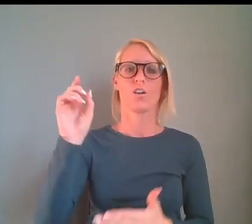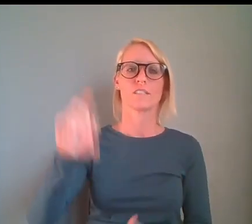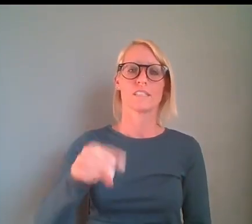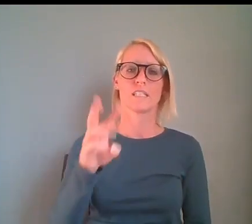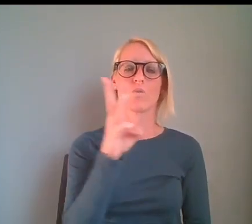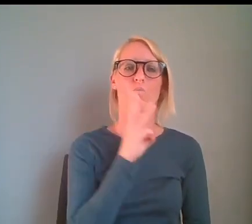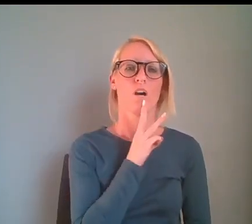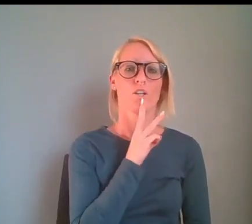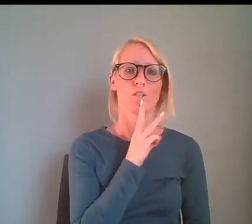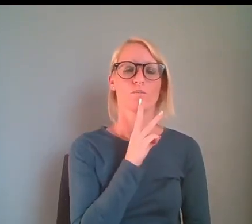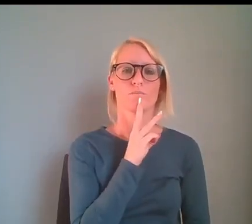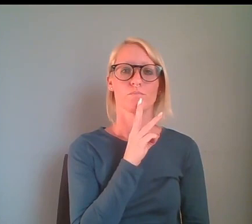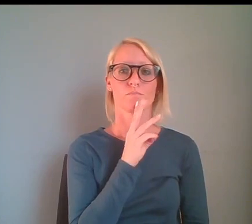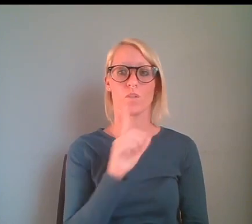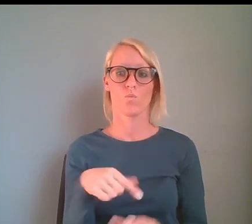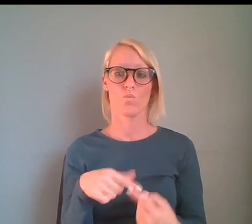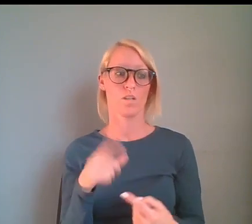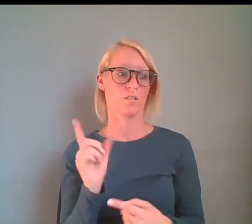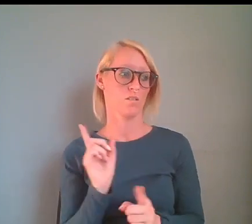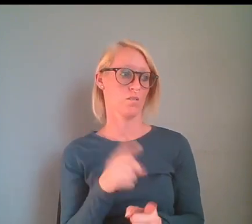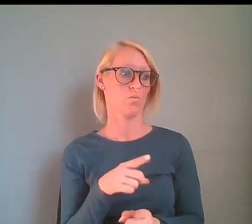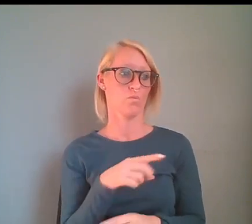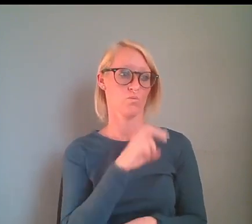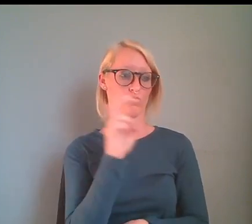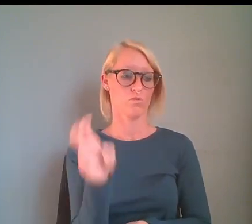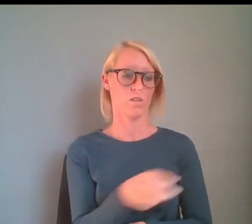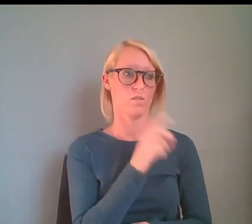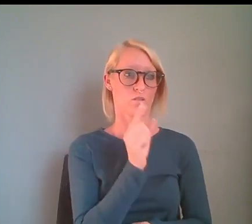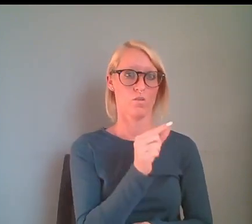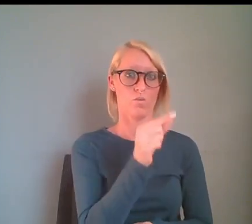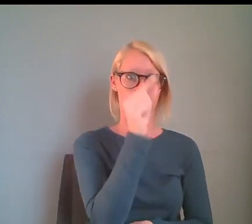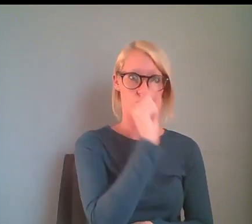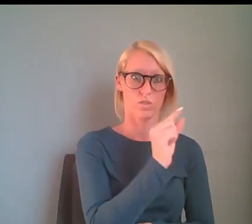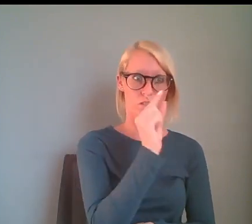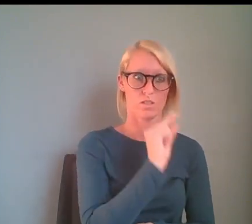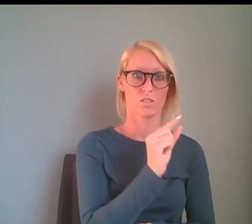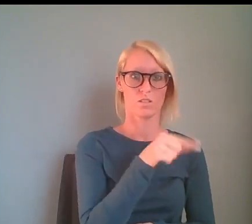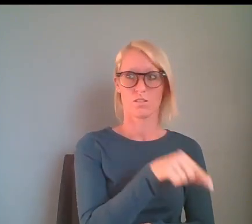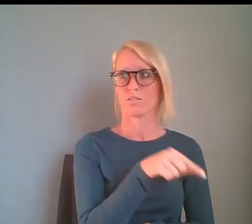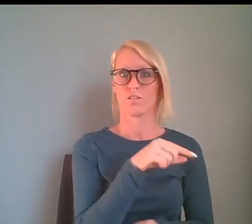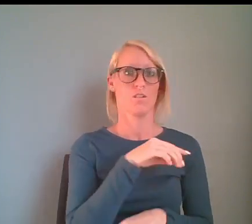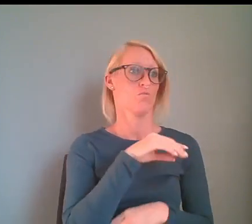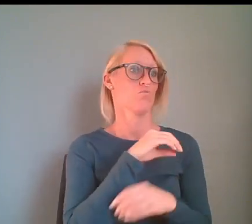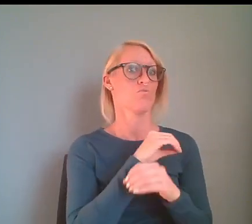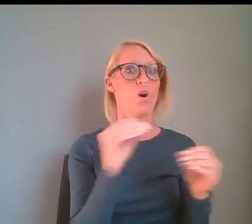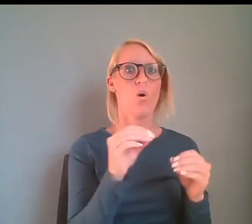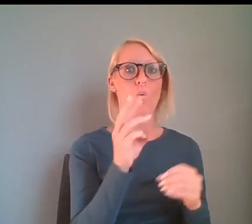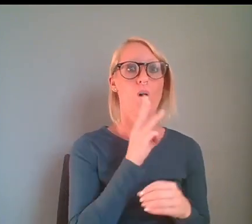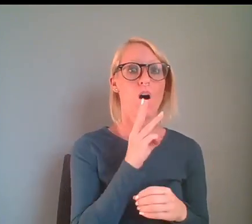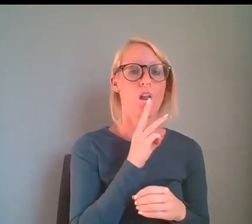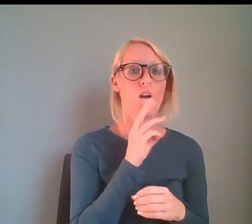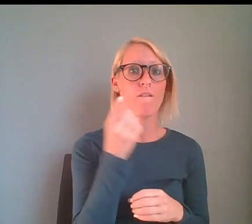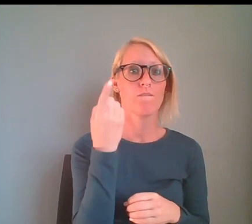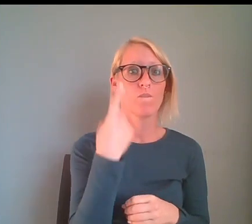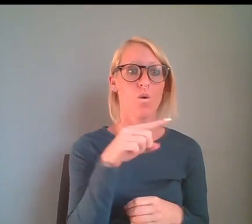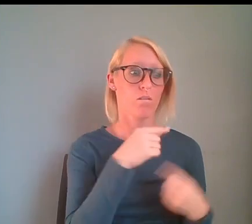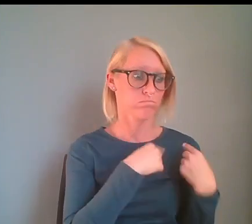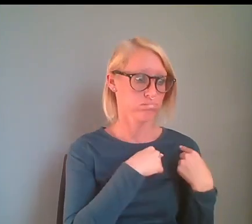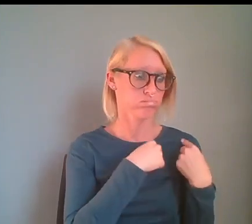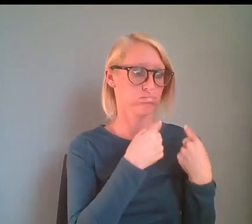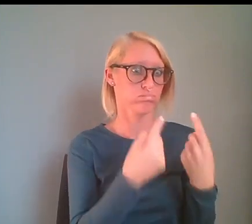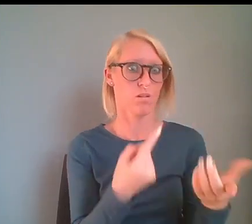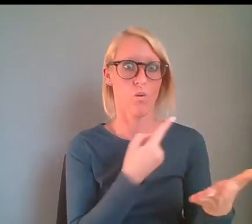in my travels, we had gone to Greece, and in the little town we were staying in, we had no water for a week. And it really made me think of